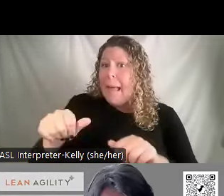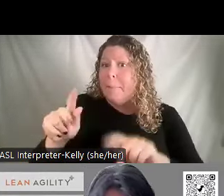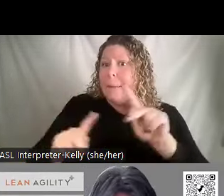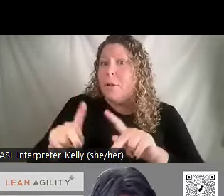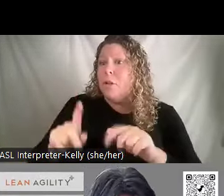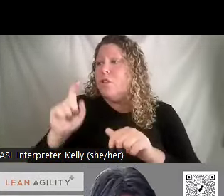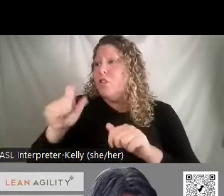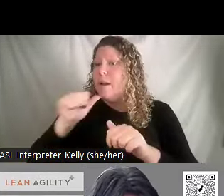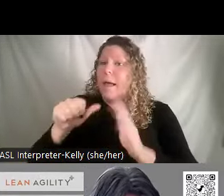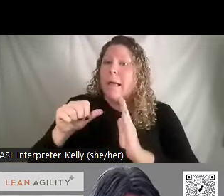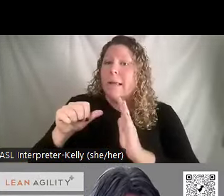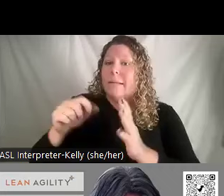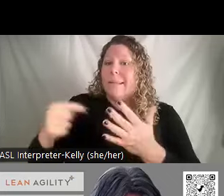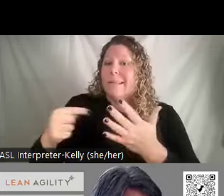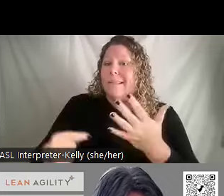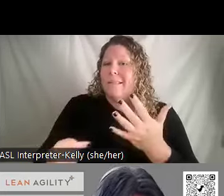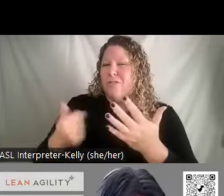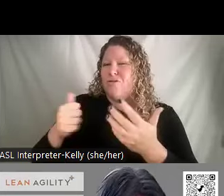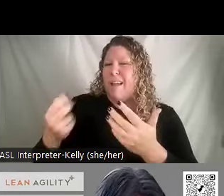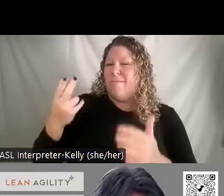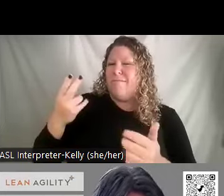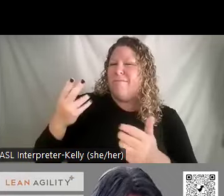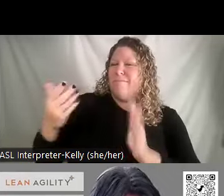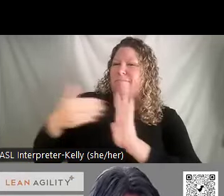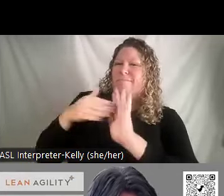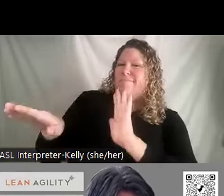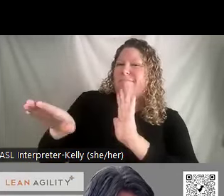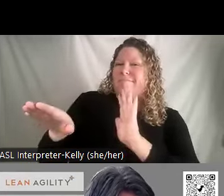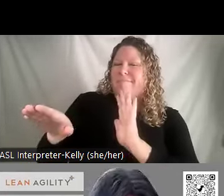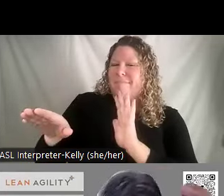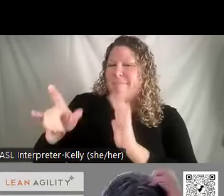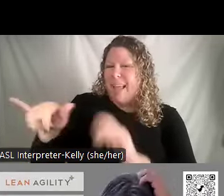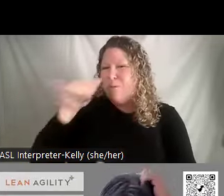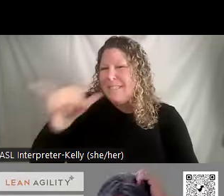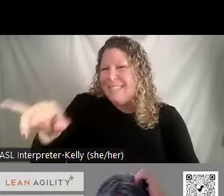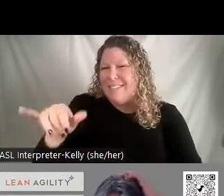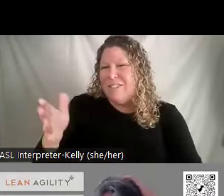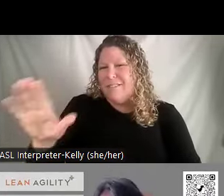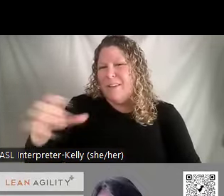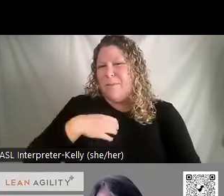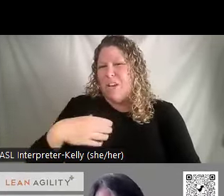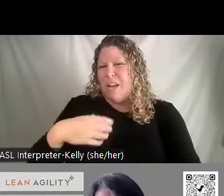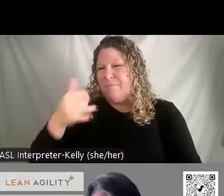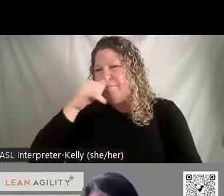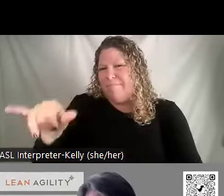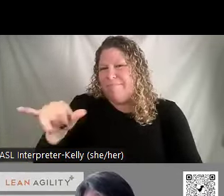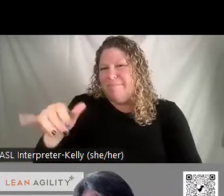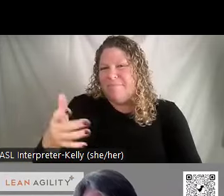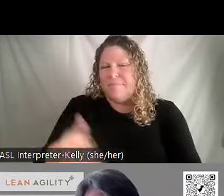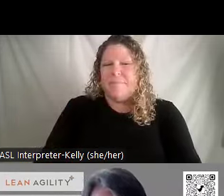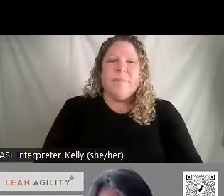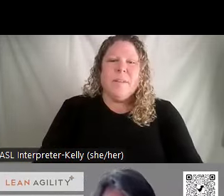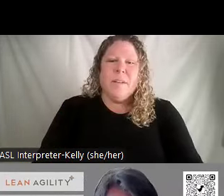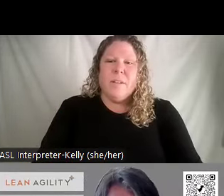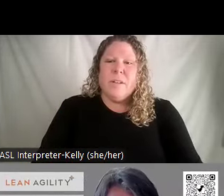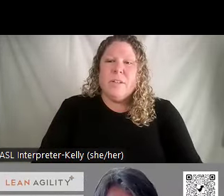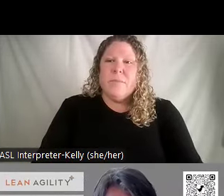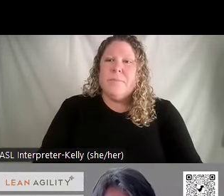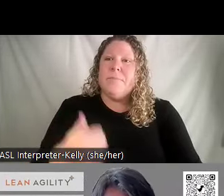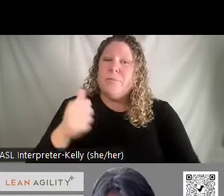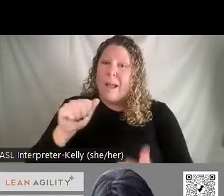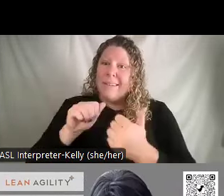highlight some of the ridiculousness of the objection. All right. So deal with those objections up